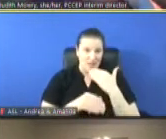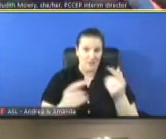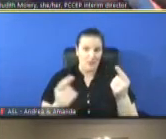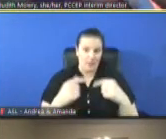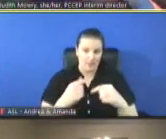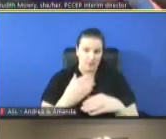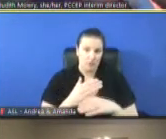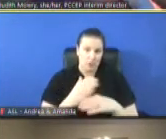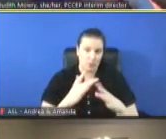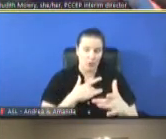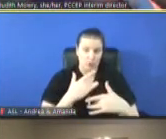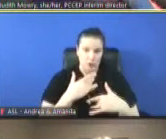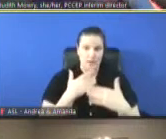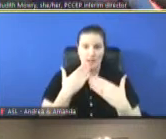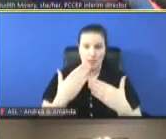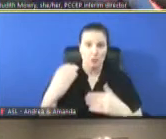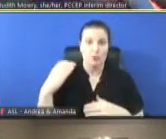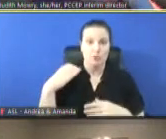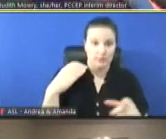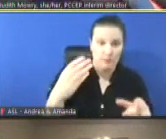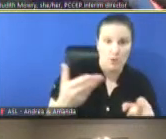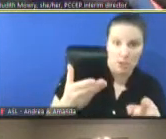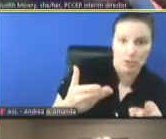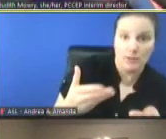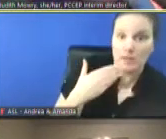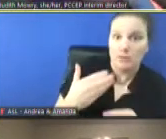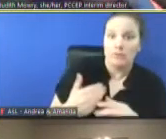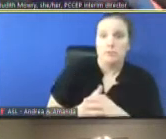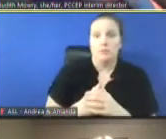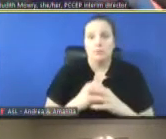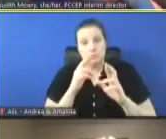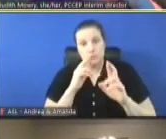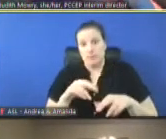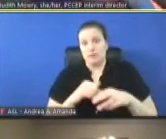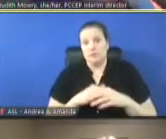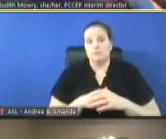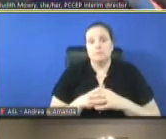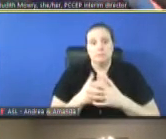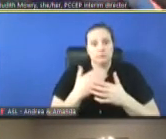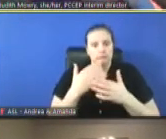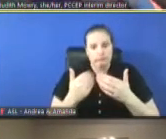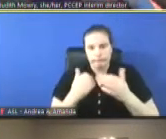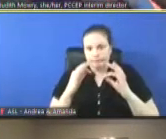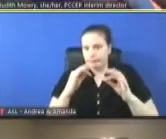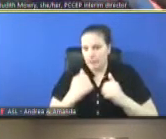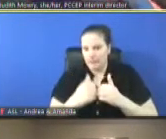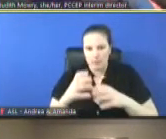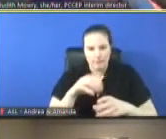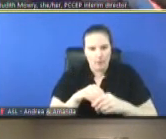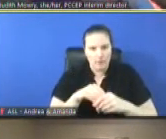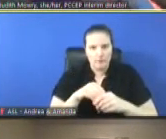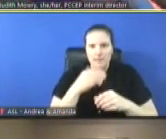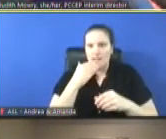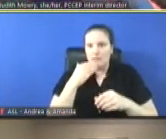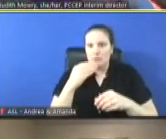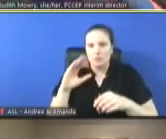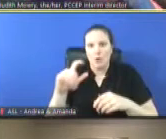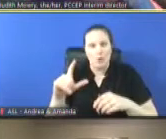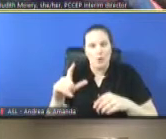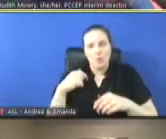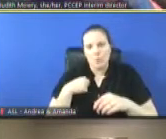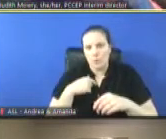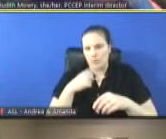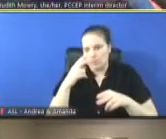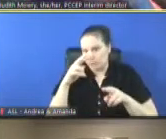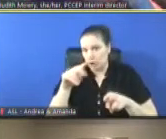out and sharing your concerns. Thank you, Chief, for being here and responding, and City Attorney, everyone who was involved. And thank you, Coco. We will